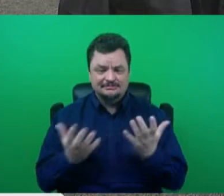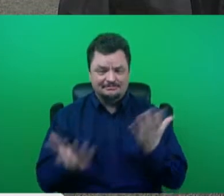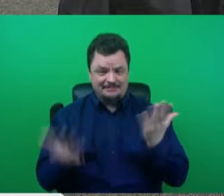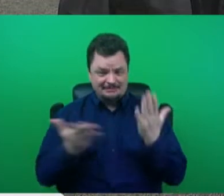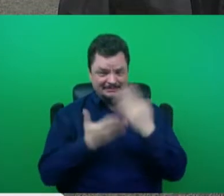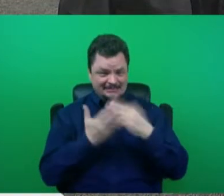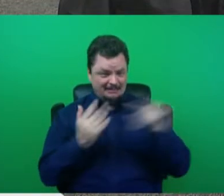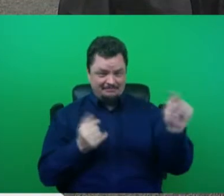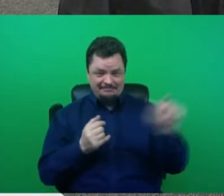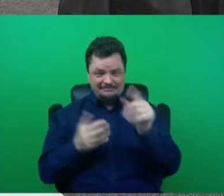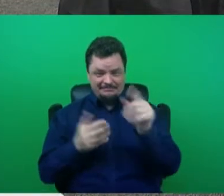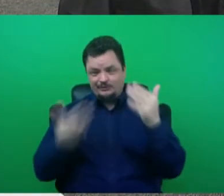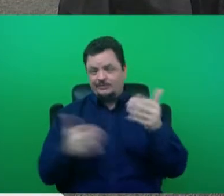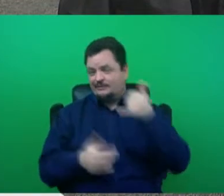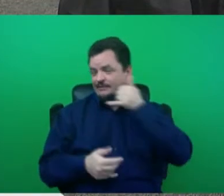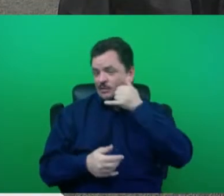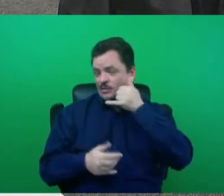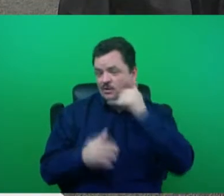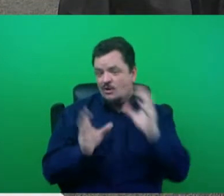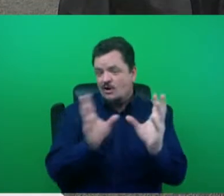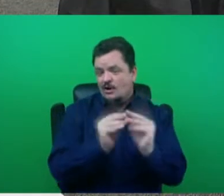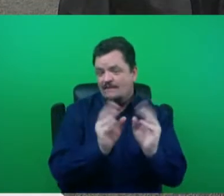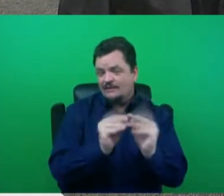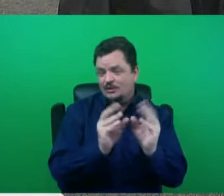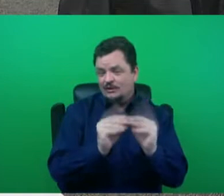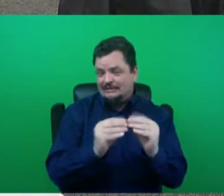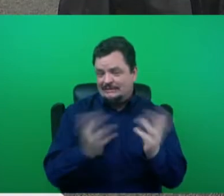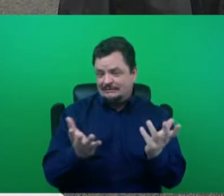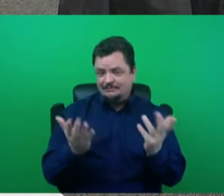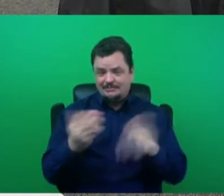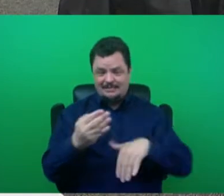May 25th stands.